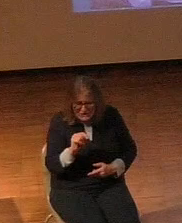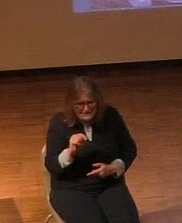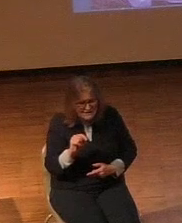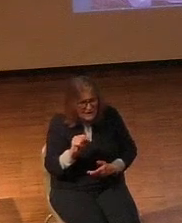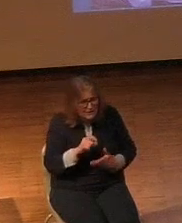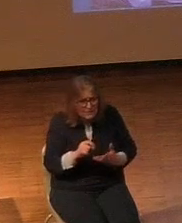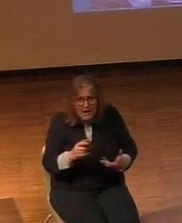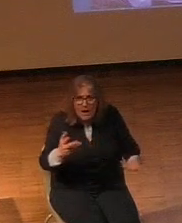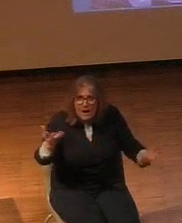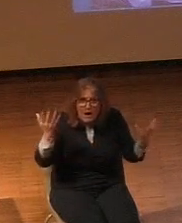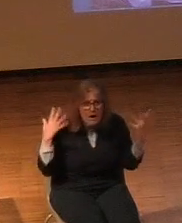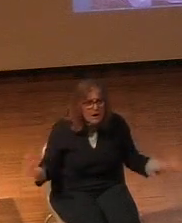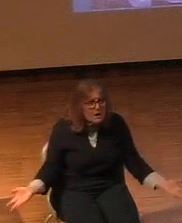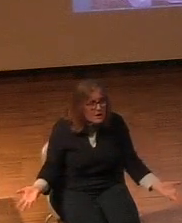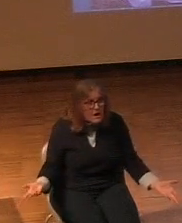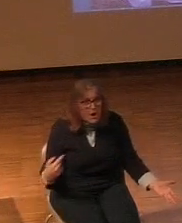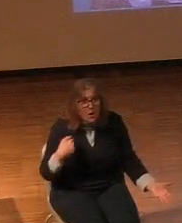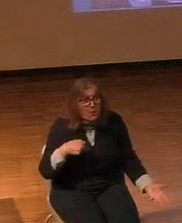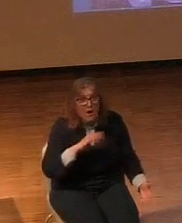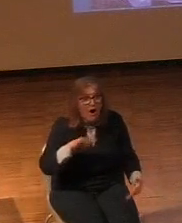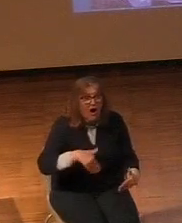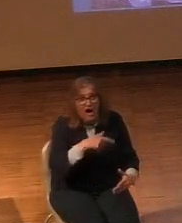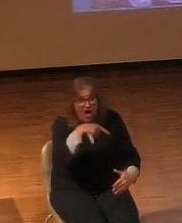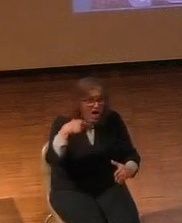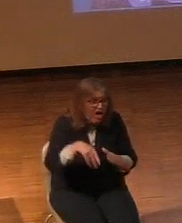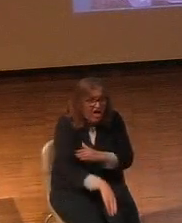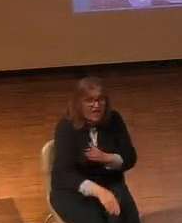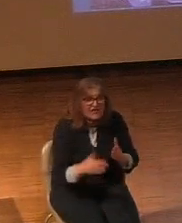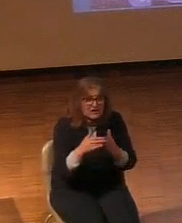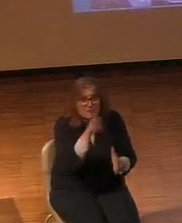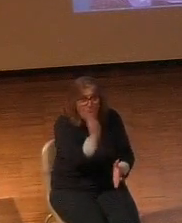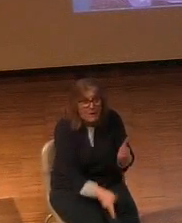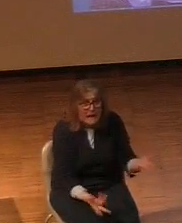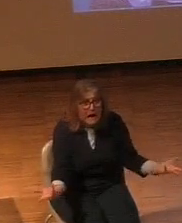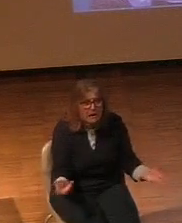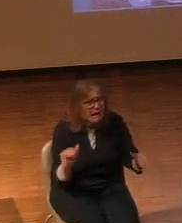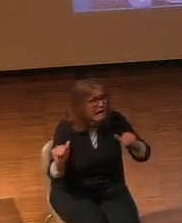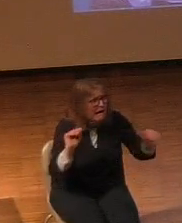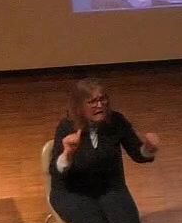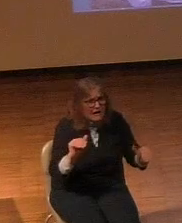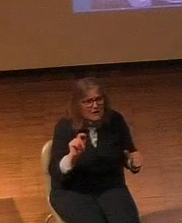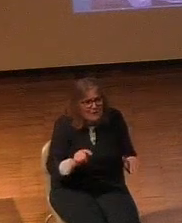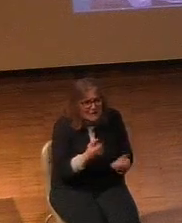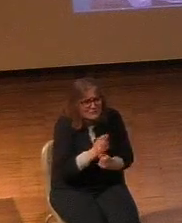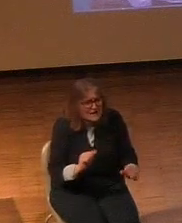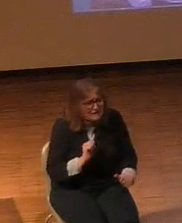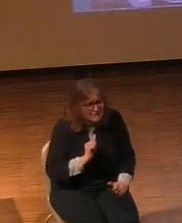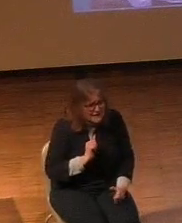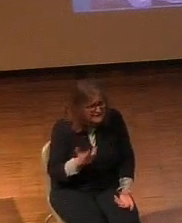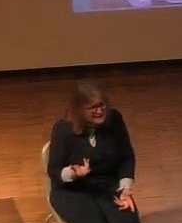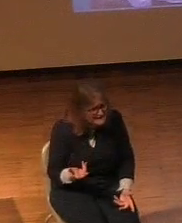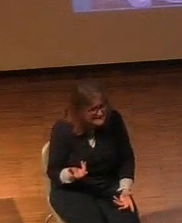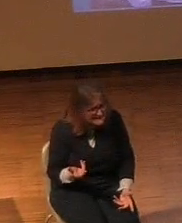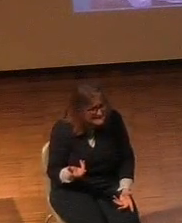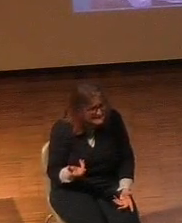the heck? We're going down. The ship's going down. We got to save ourselves.